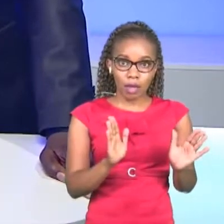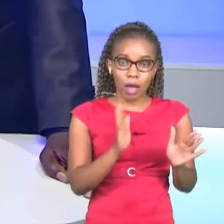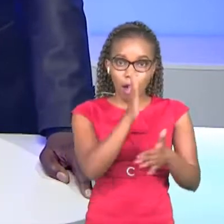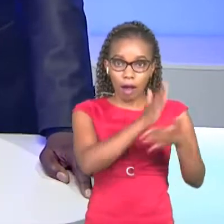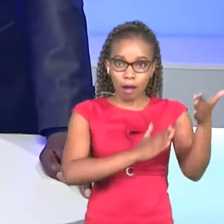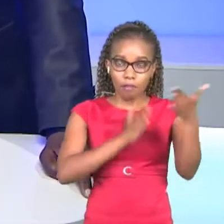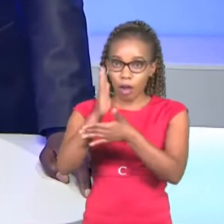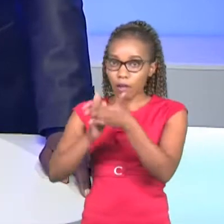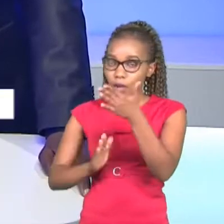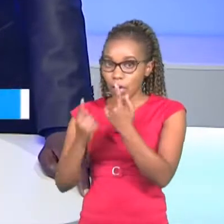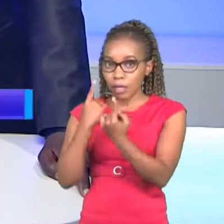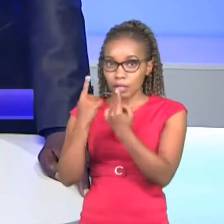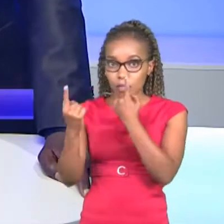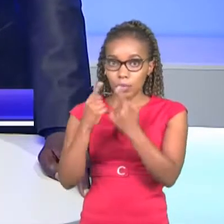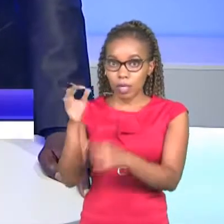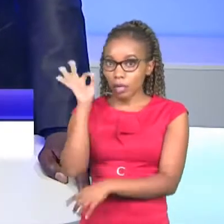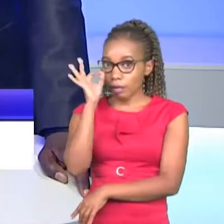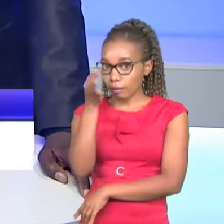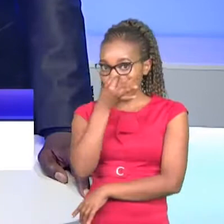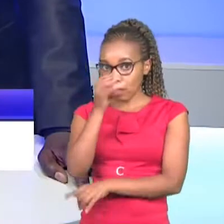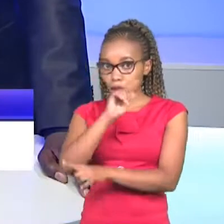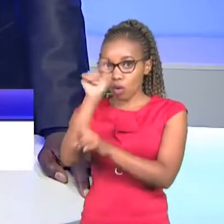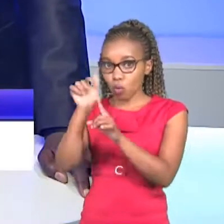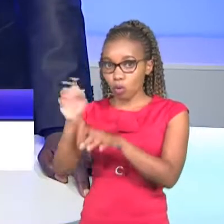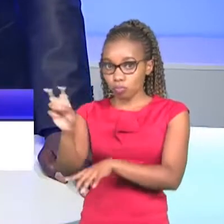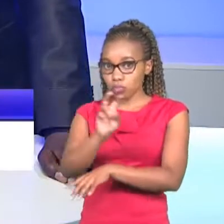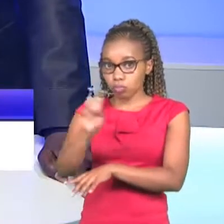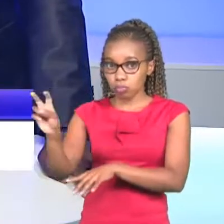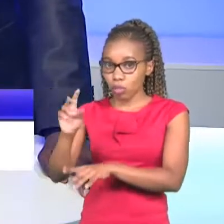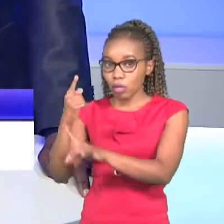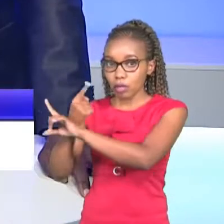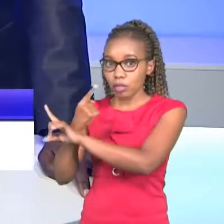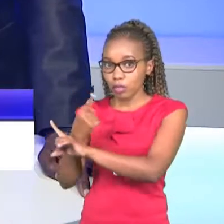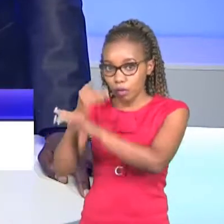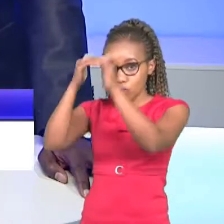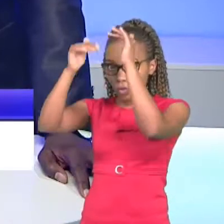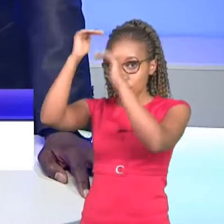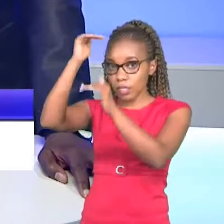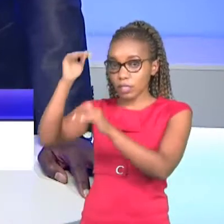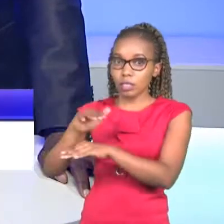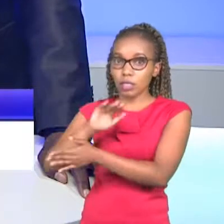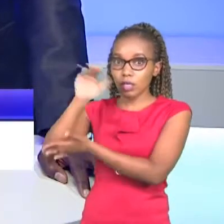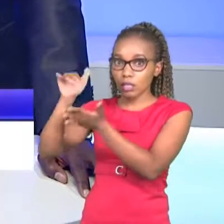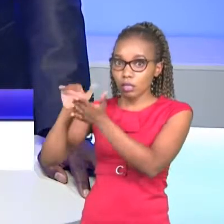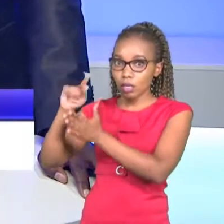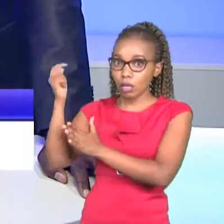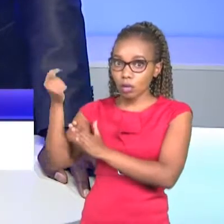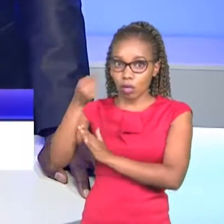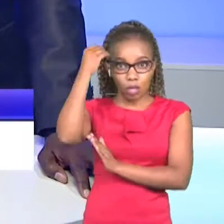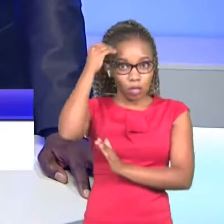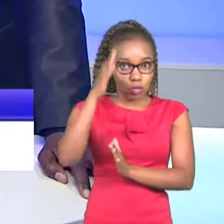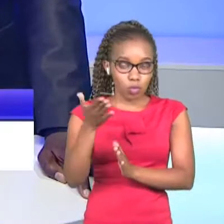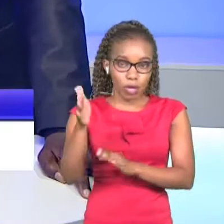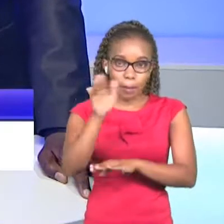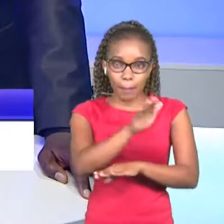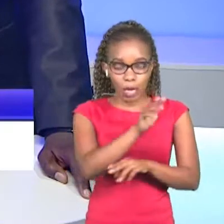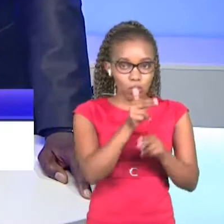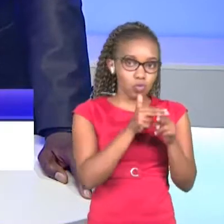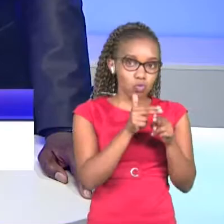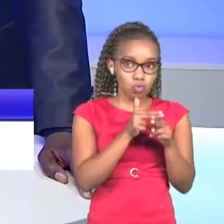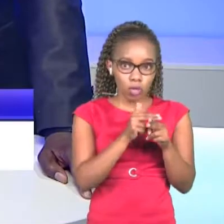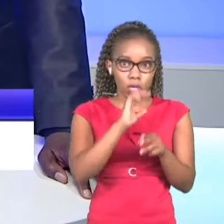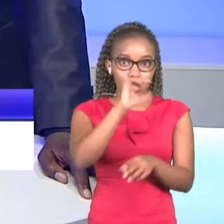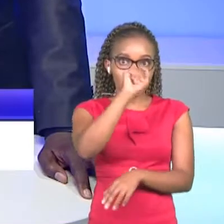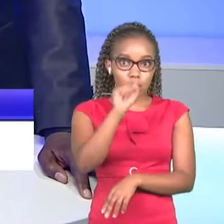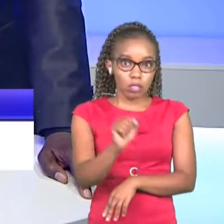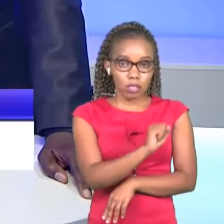Polytechnic after conducting a tour of various institutions in central Kenya. Magoha has said that learners should prepare resumption of schools. The CS,